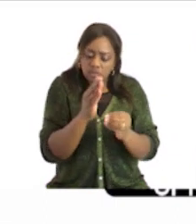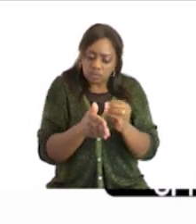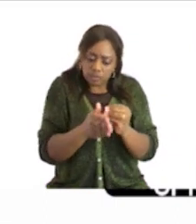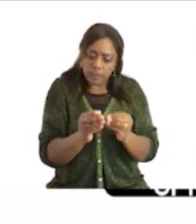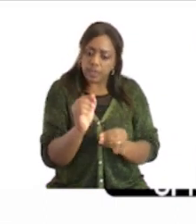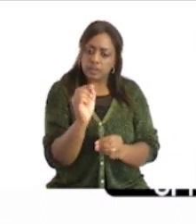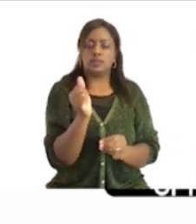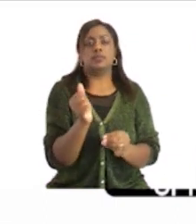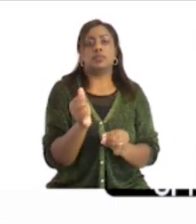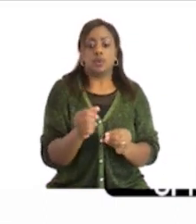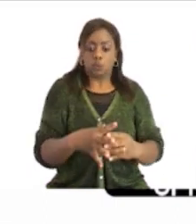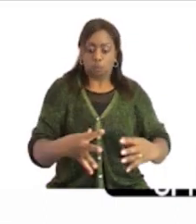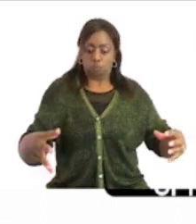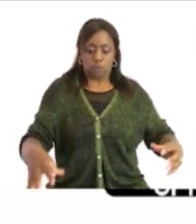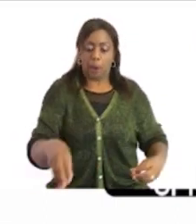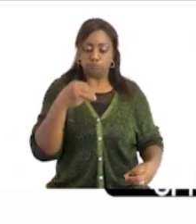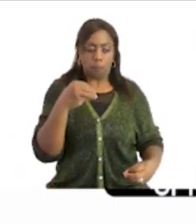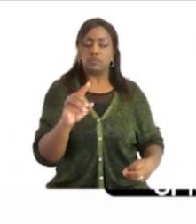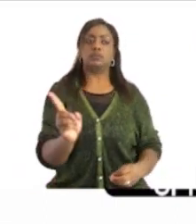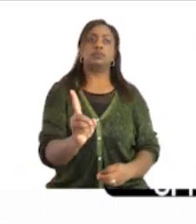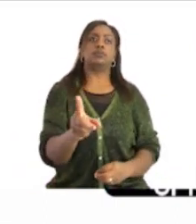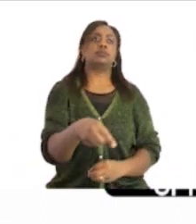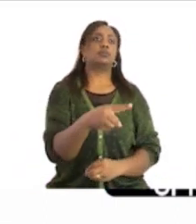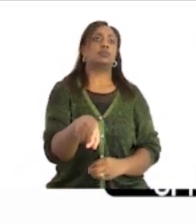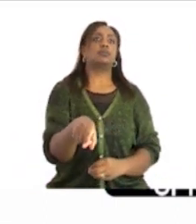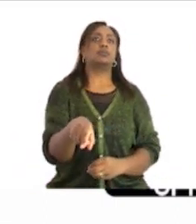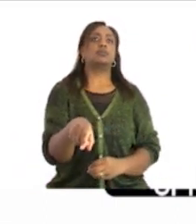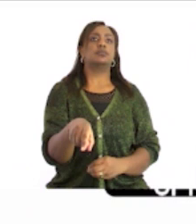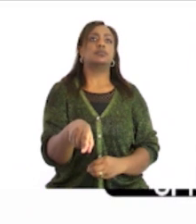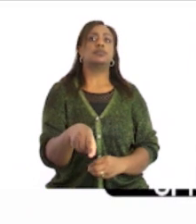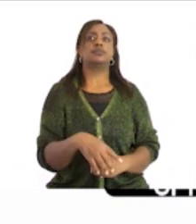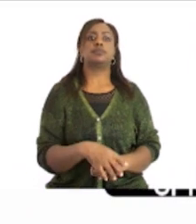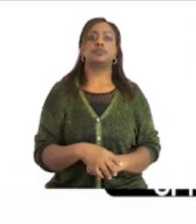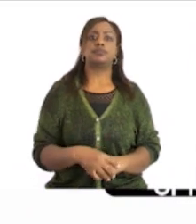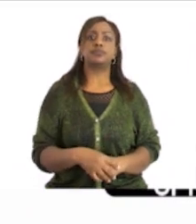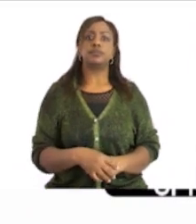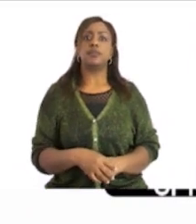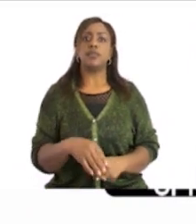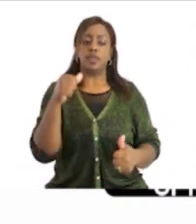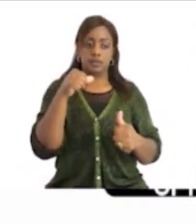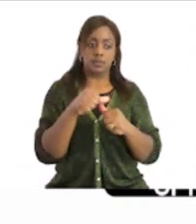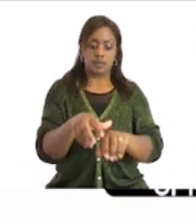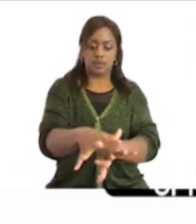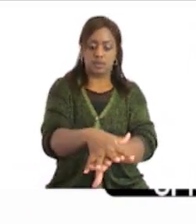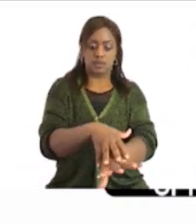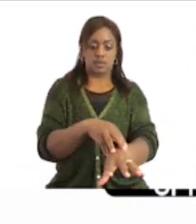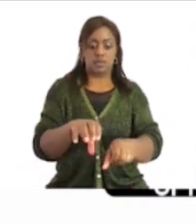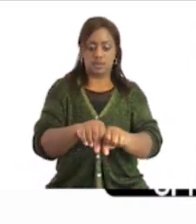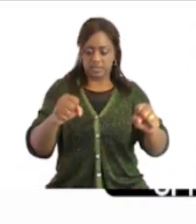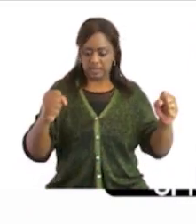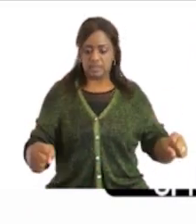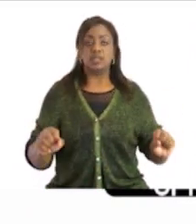actually needs to function properly and to be healthy, okay? This will also affect your immune system and you will easily